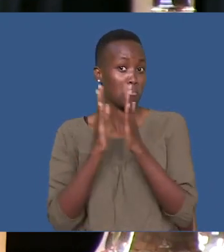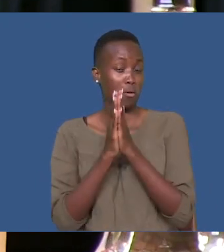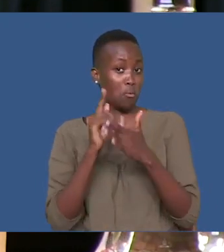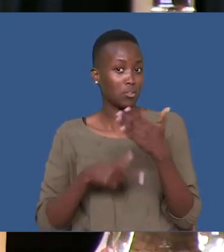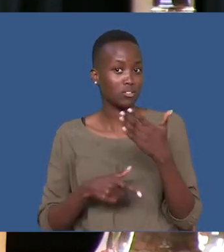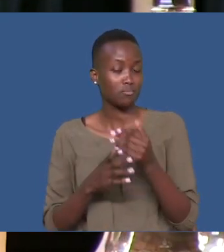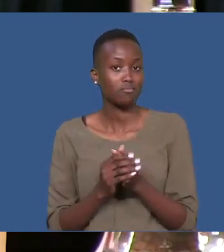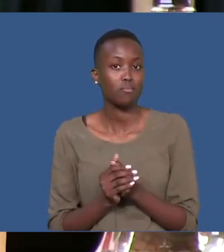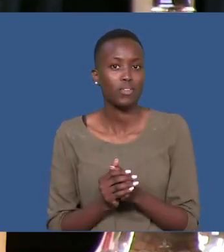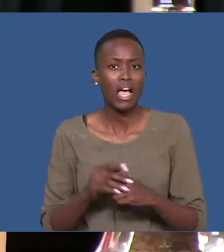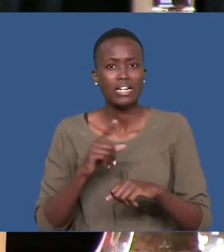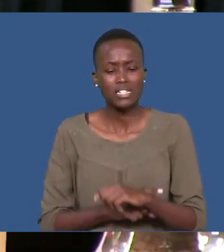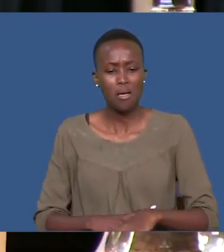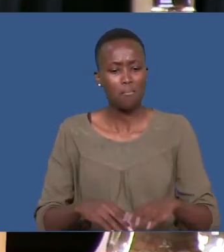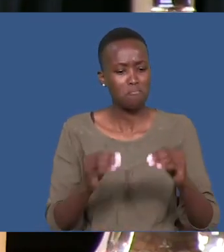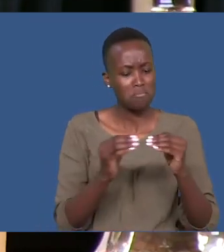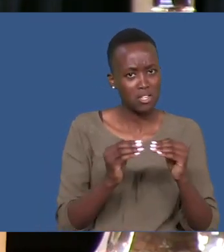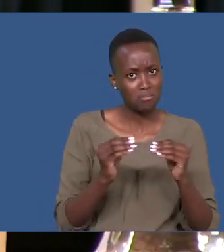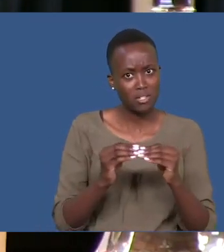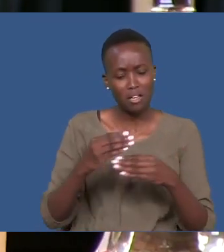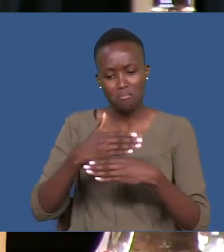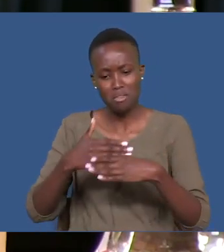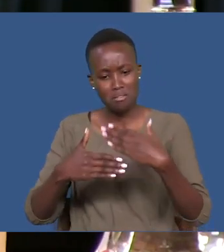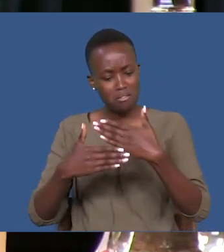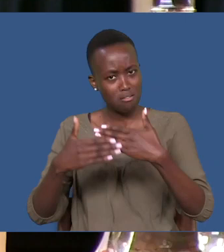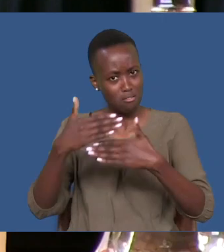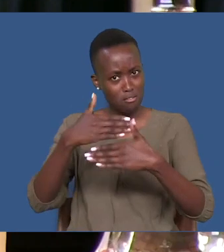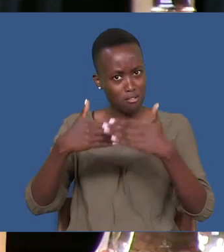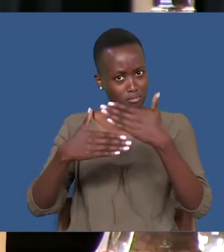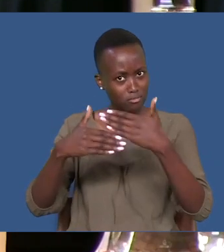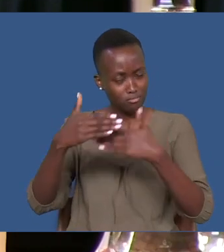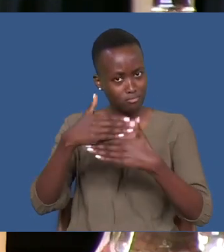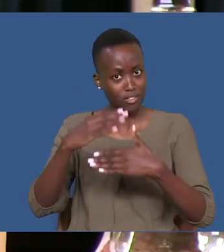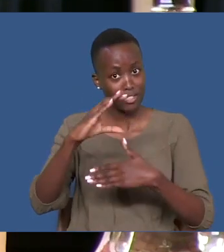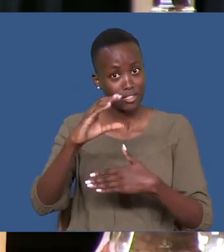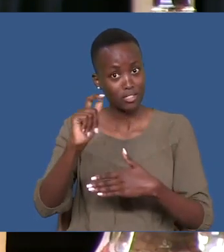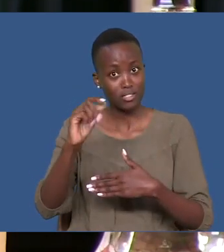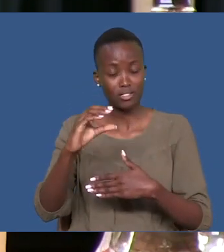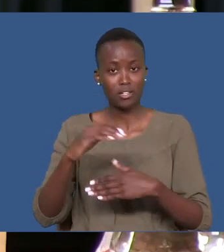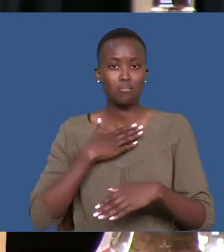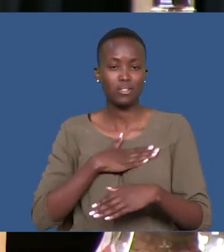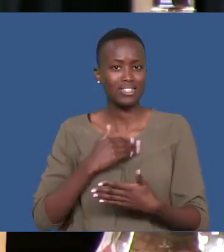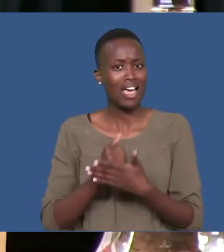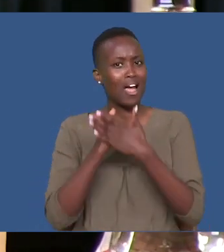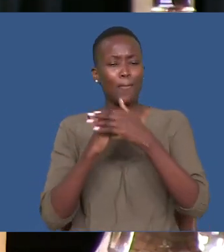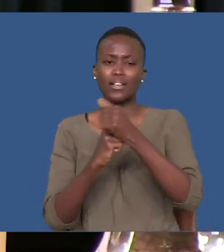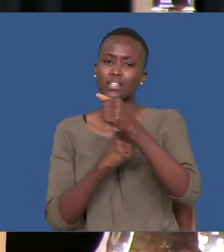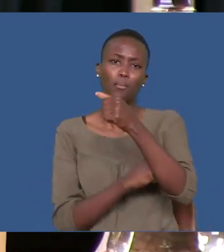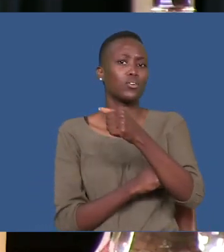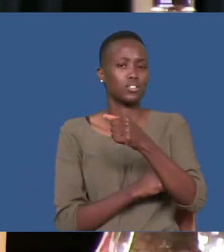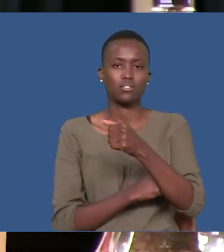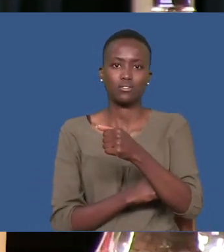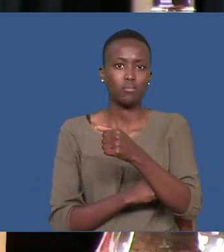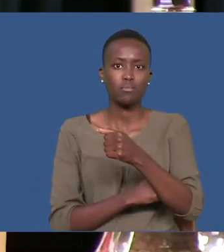minister come together to try and build a software for the CTC, Please hold our hands and may you walk with us and